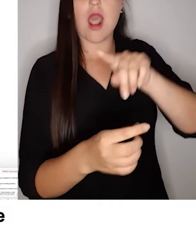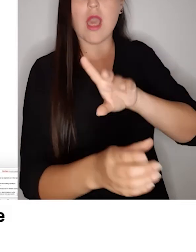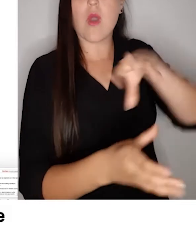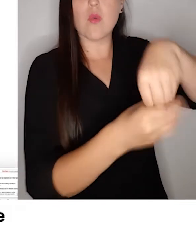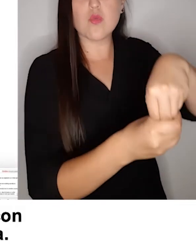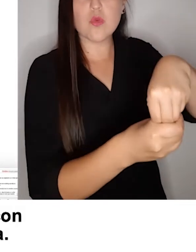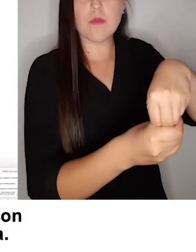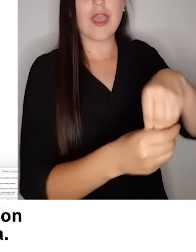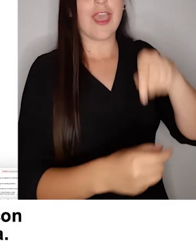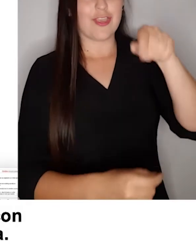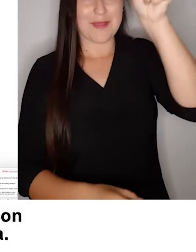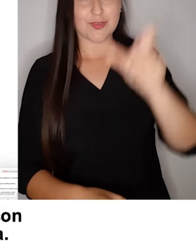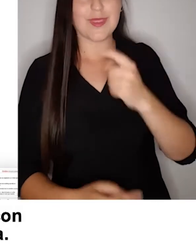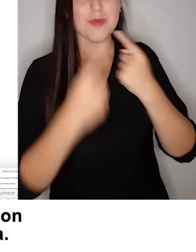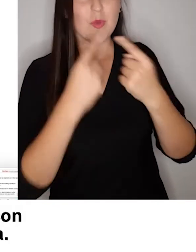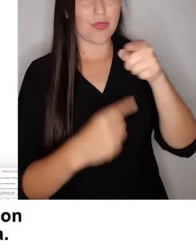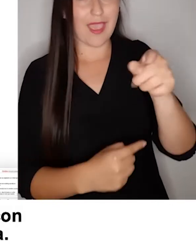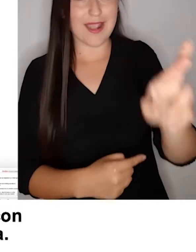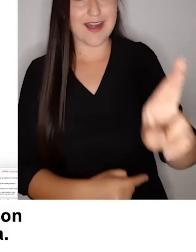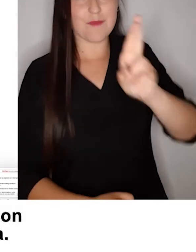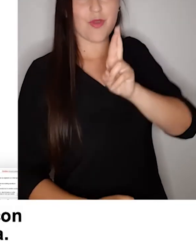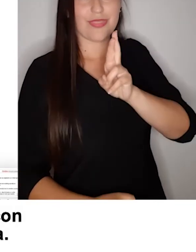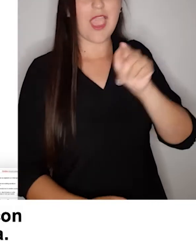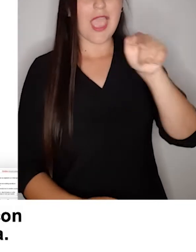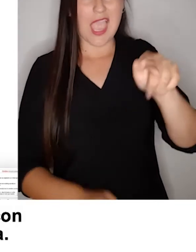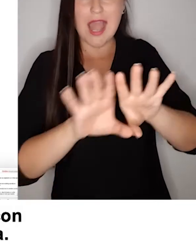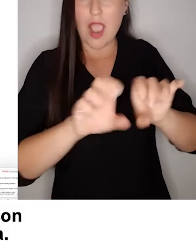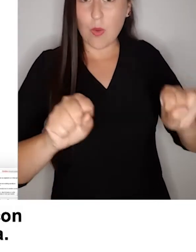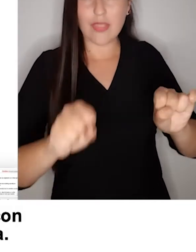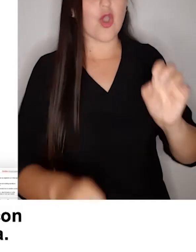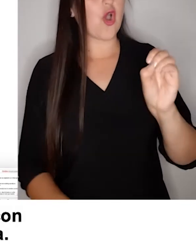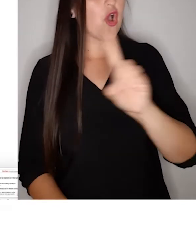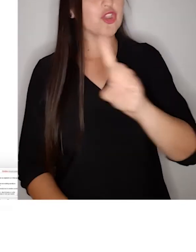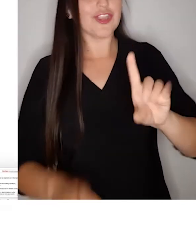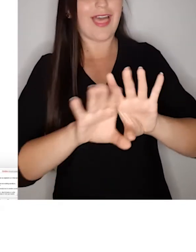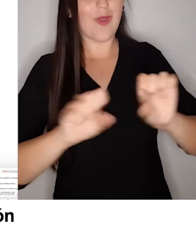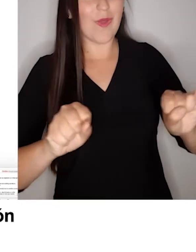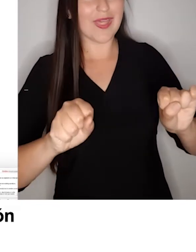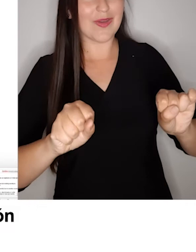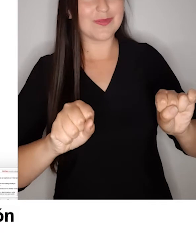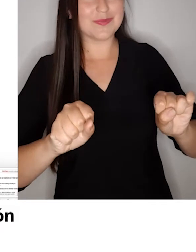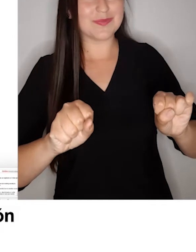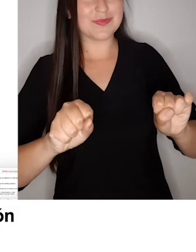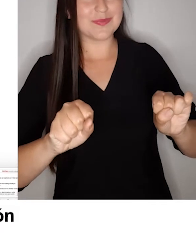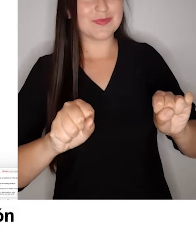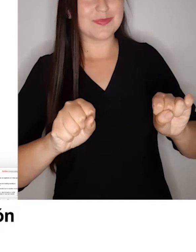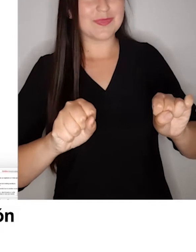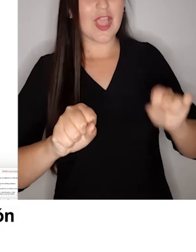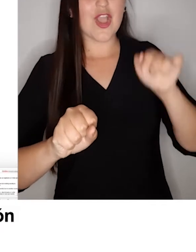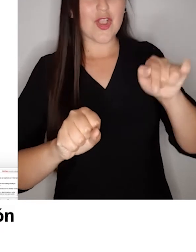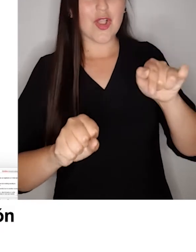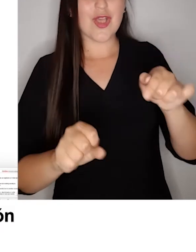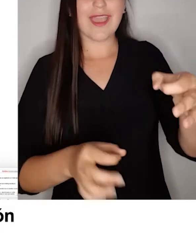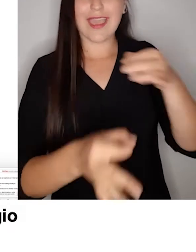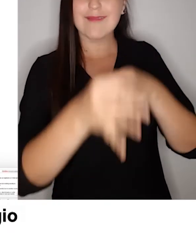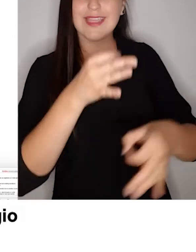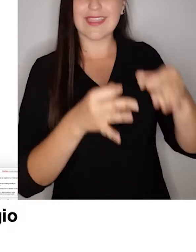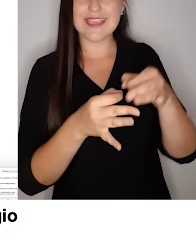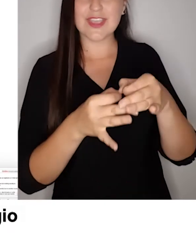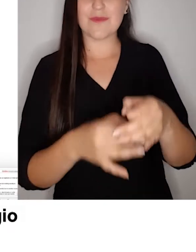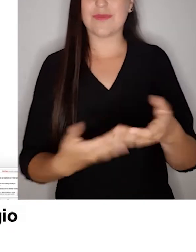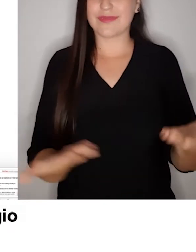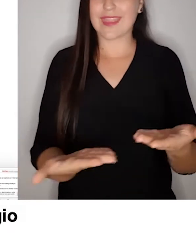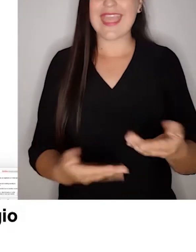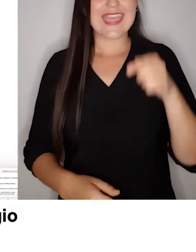state whether he or she disagrees or agrees and to what extent. And this survey, in combination with workshops,